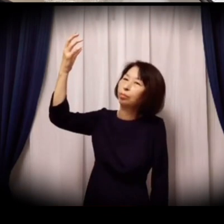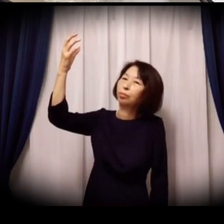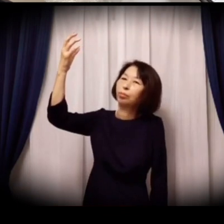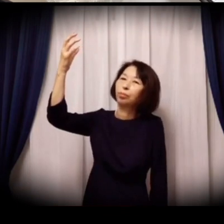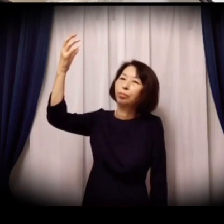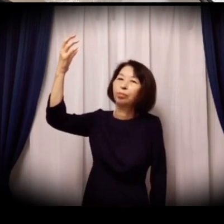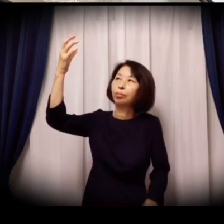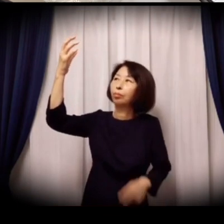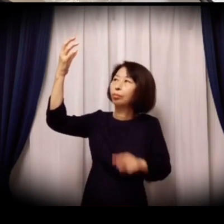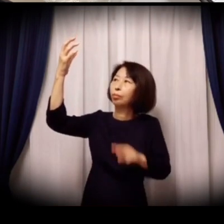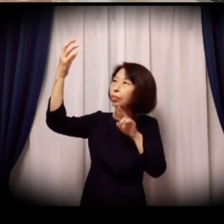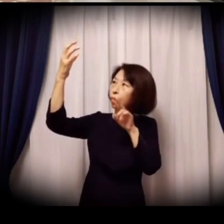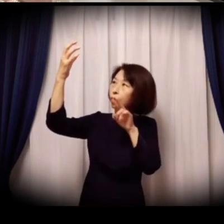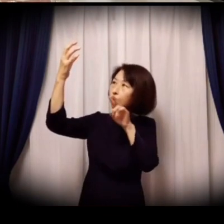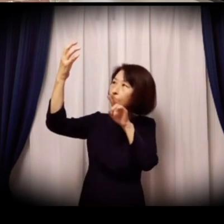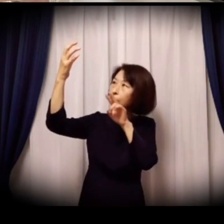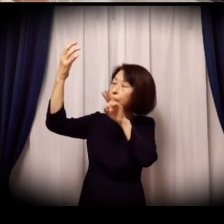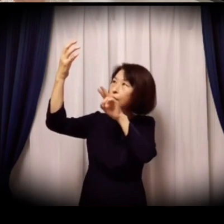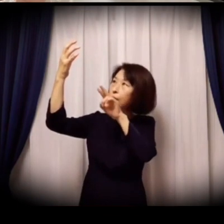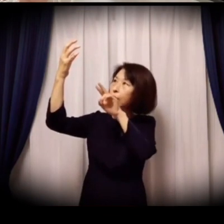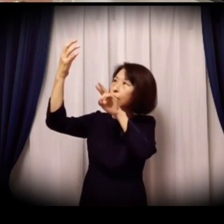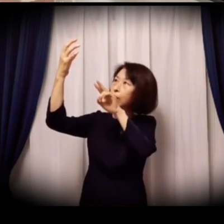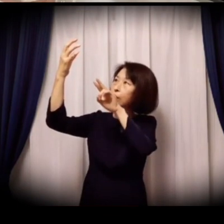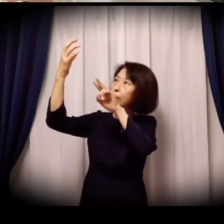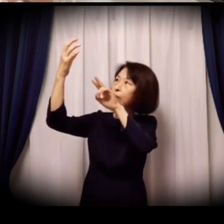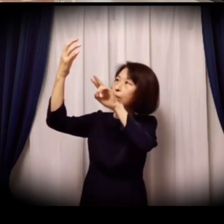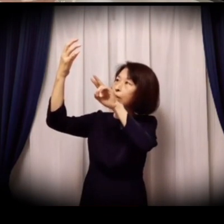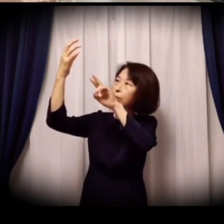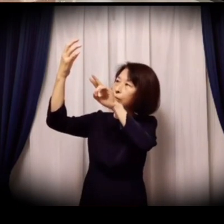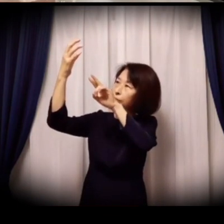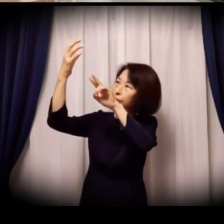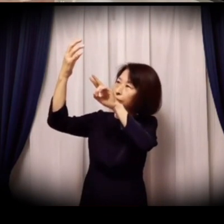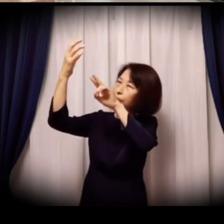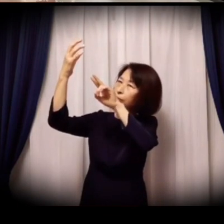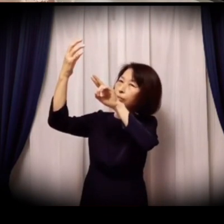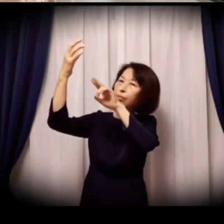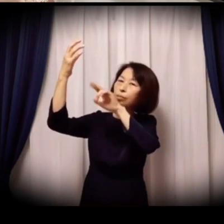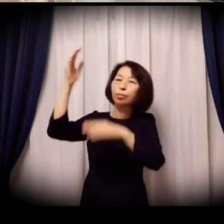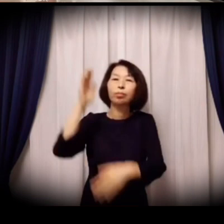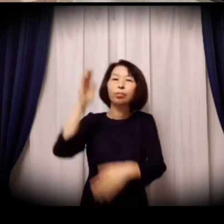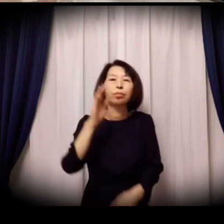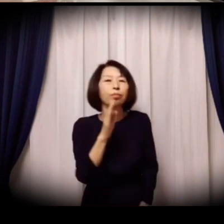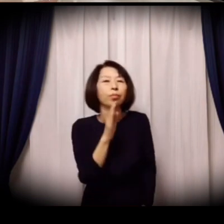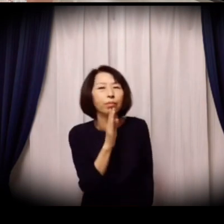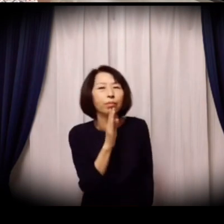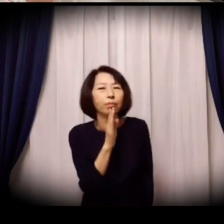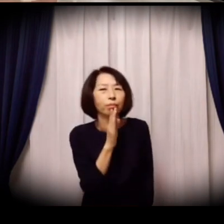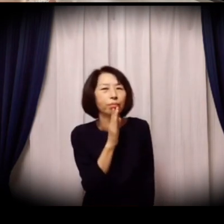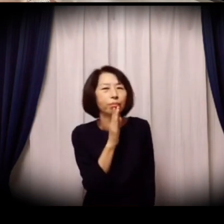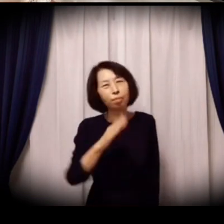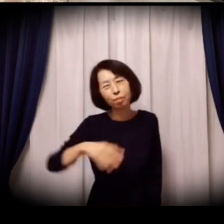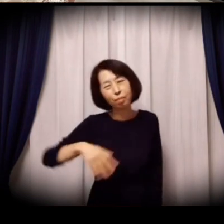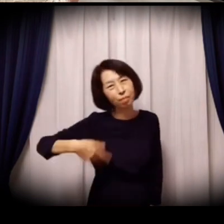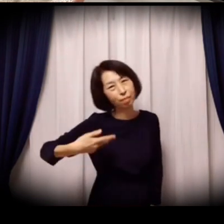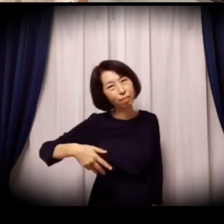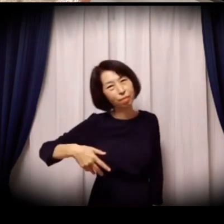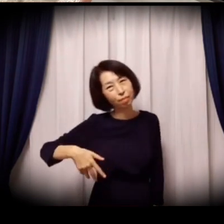recall I really don't know love